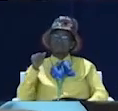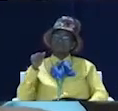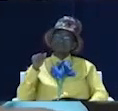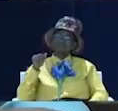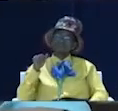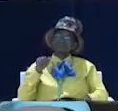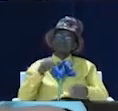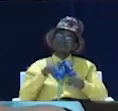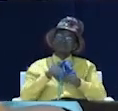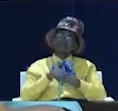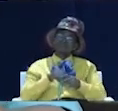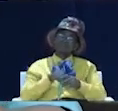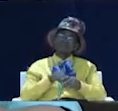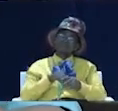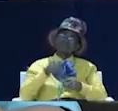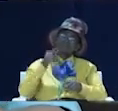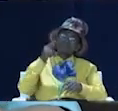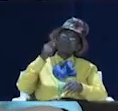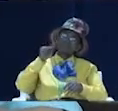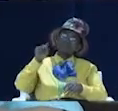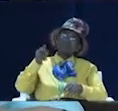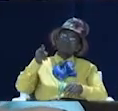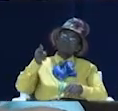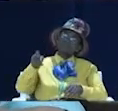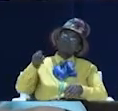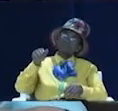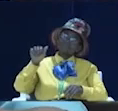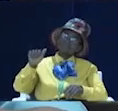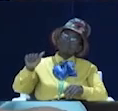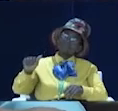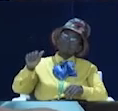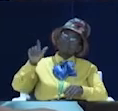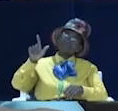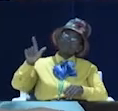in the hollow of your hand.